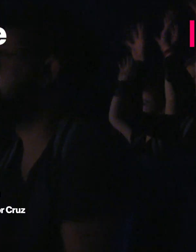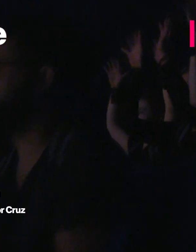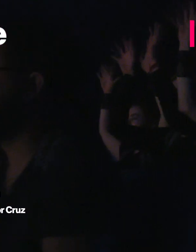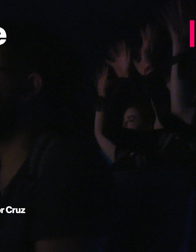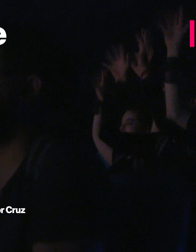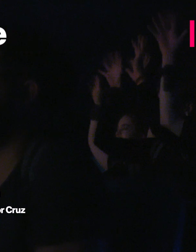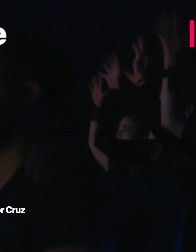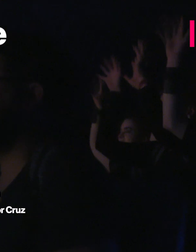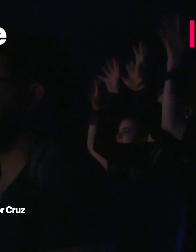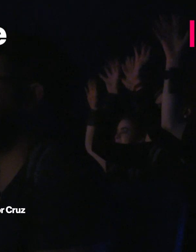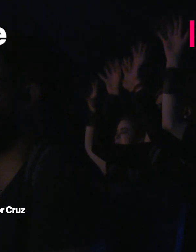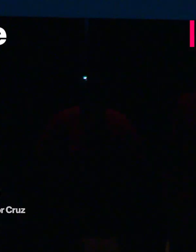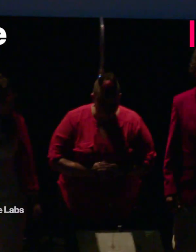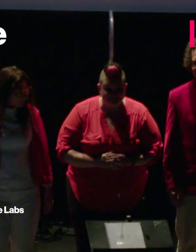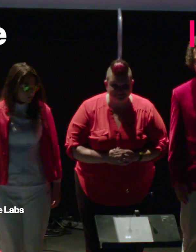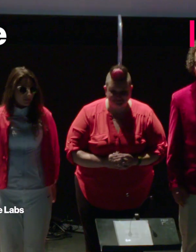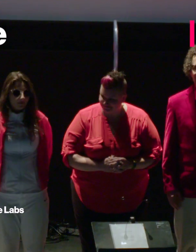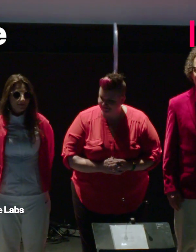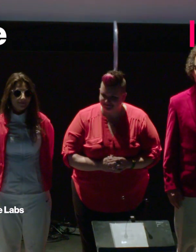give us a like and subscribe to Freethink Now.